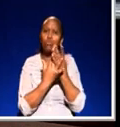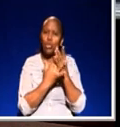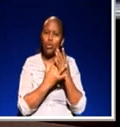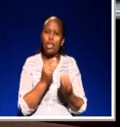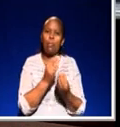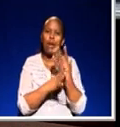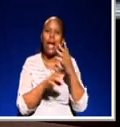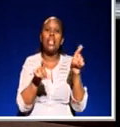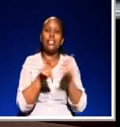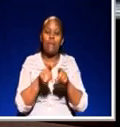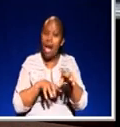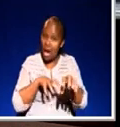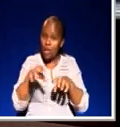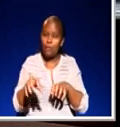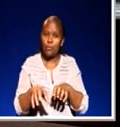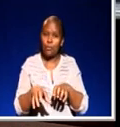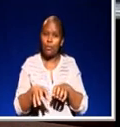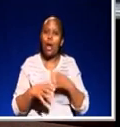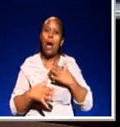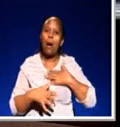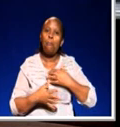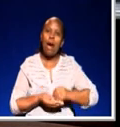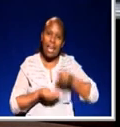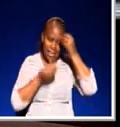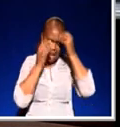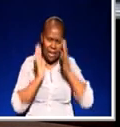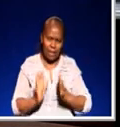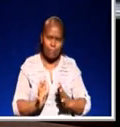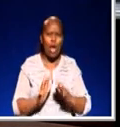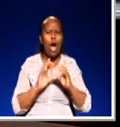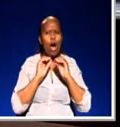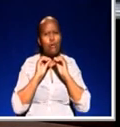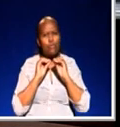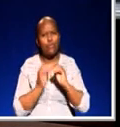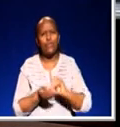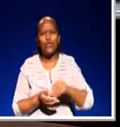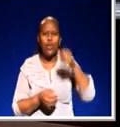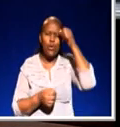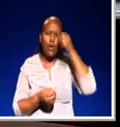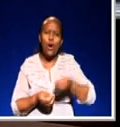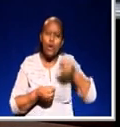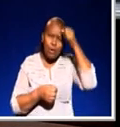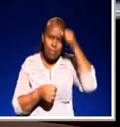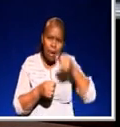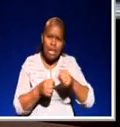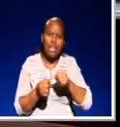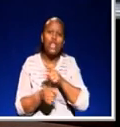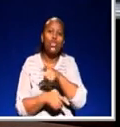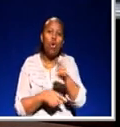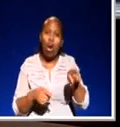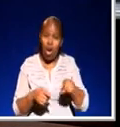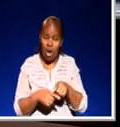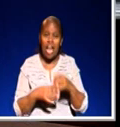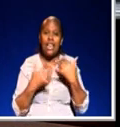and animals. My dear learner, having taken you down that memory lane on plants, I want